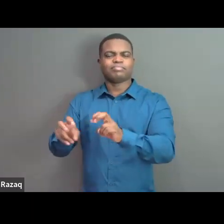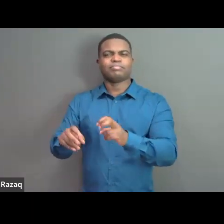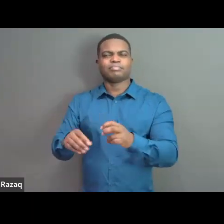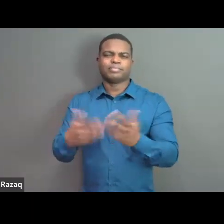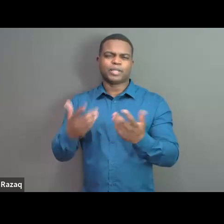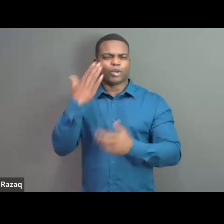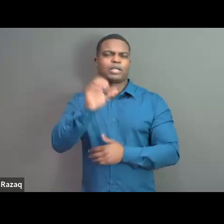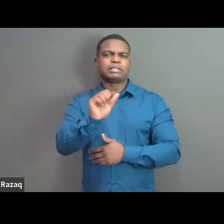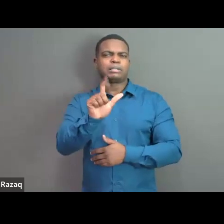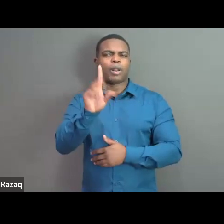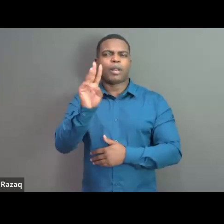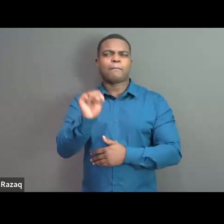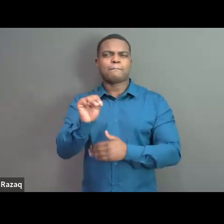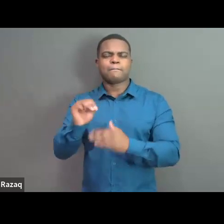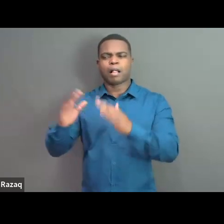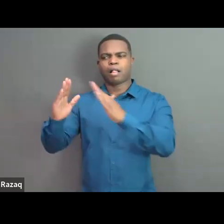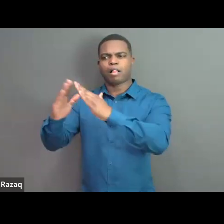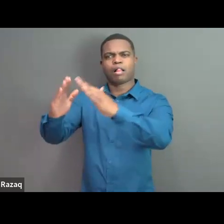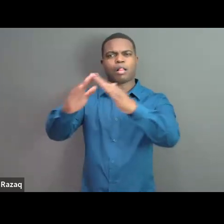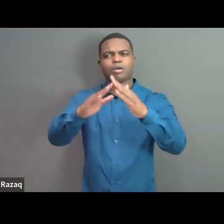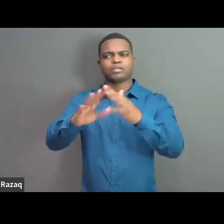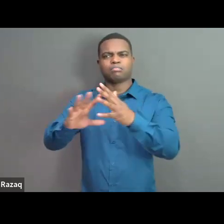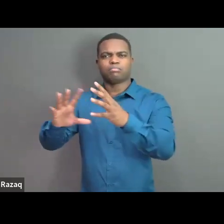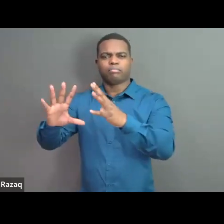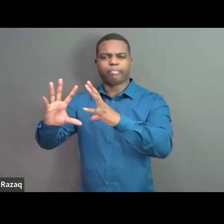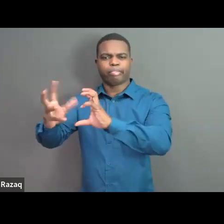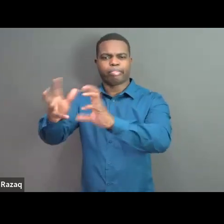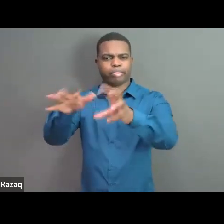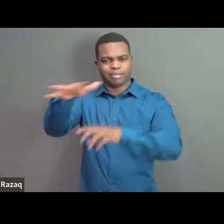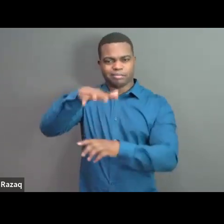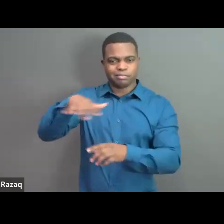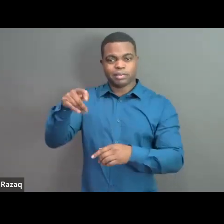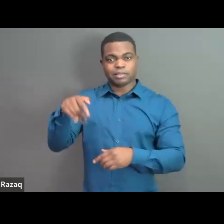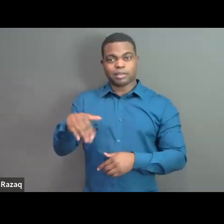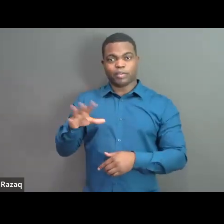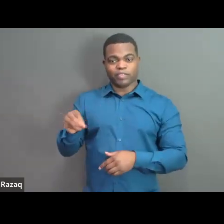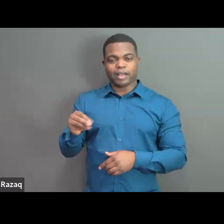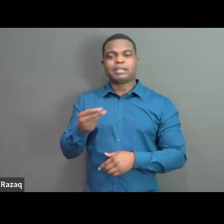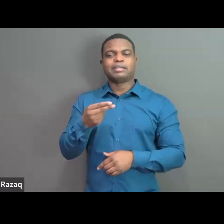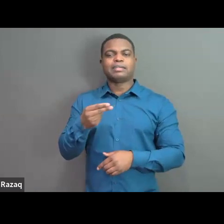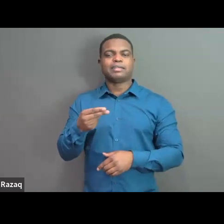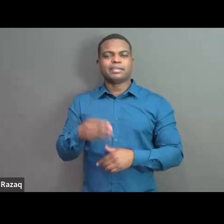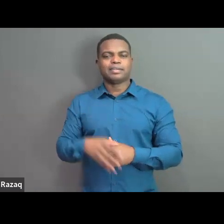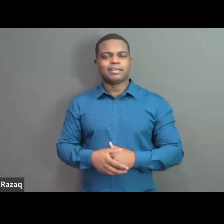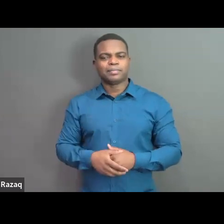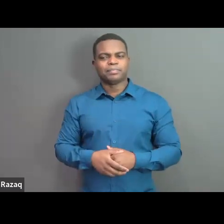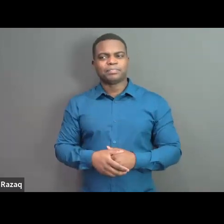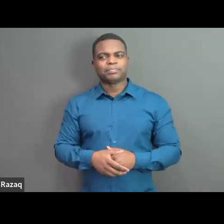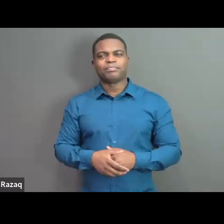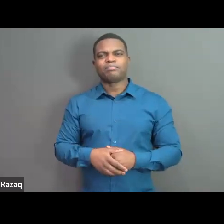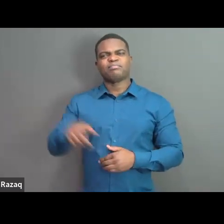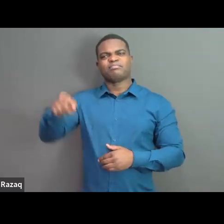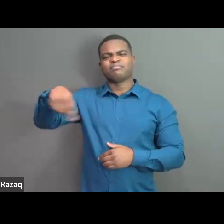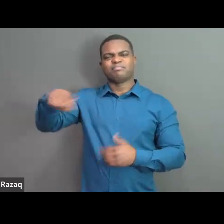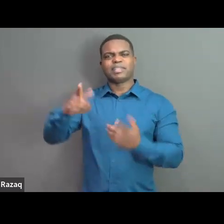are considered to be illegal. They don't appear on the cadastre of the municipality. And so they are